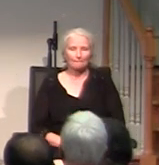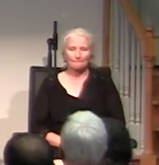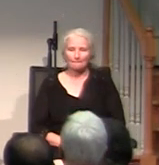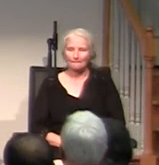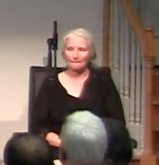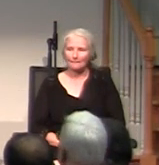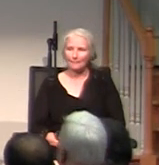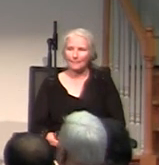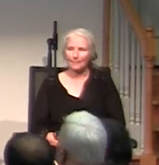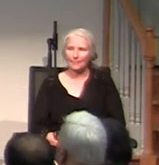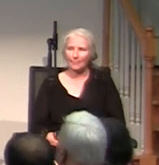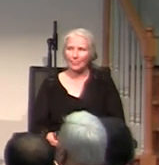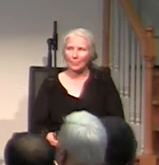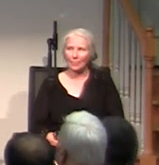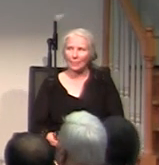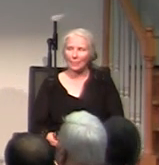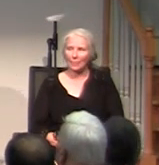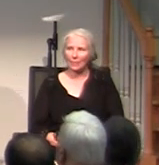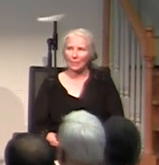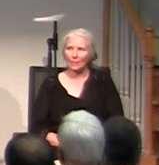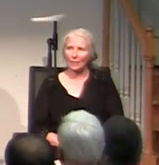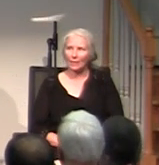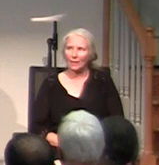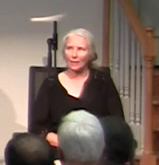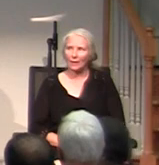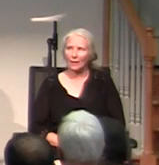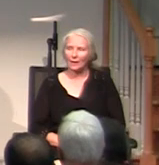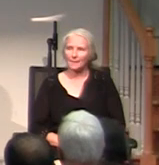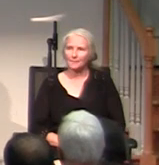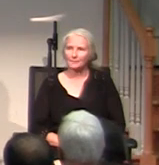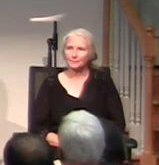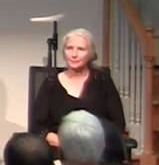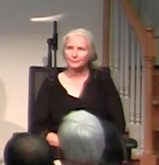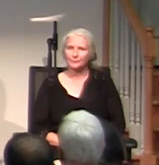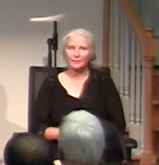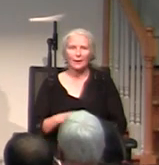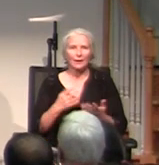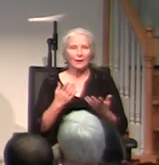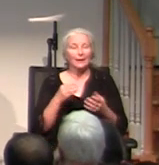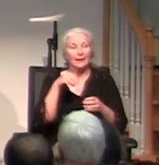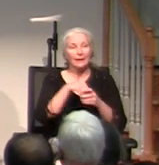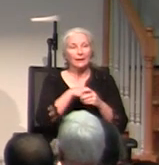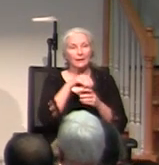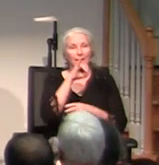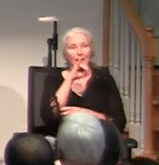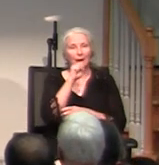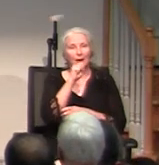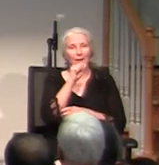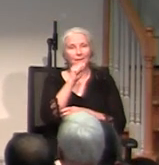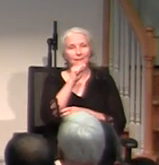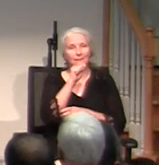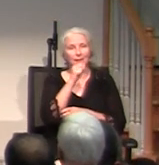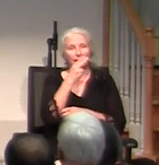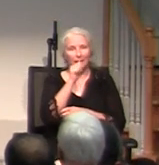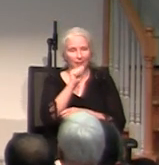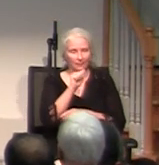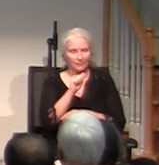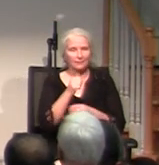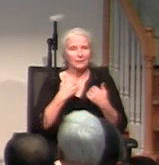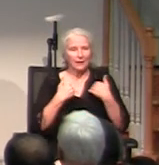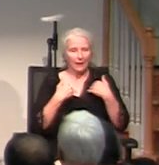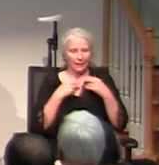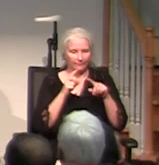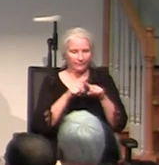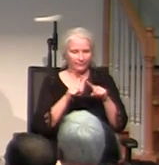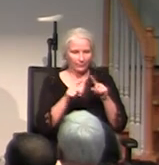Song of Solomon, Song of Songs. There's passages in Isaiah. There's Hosea.